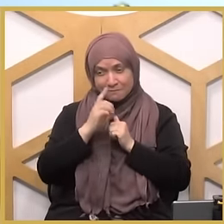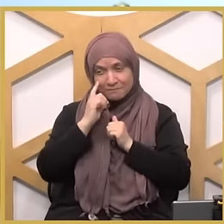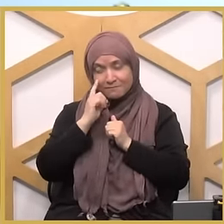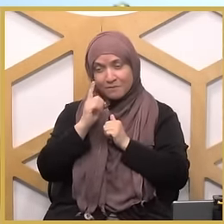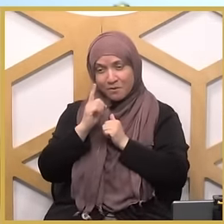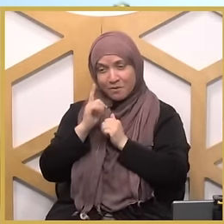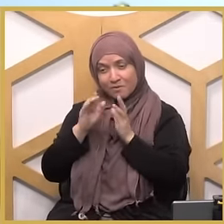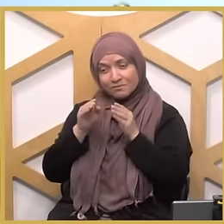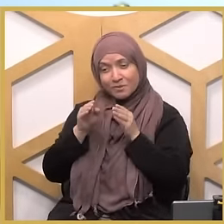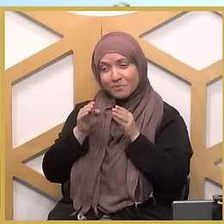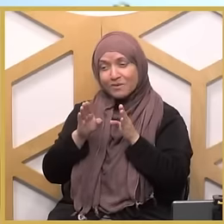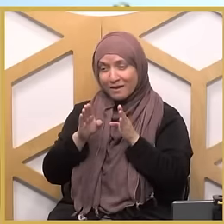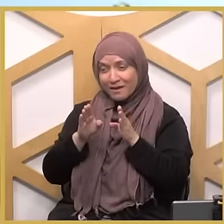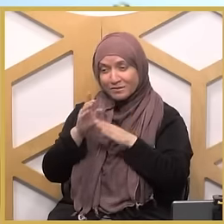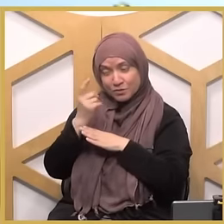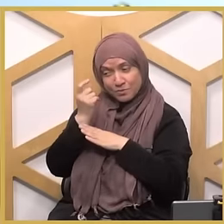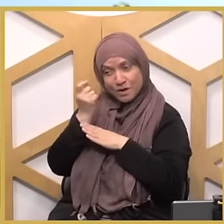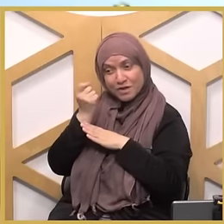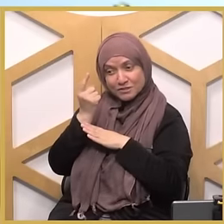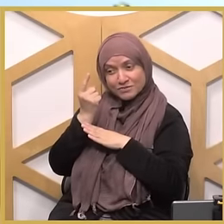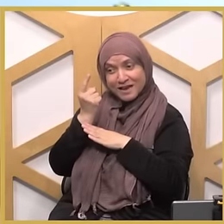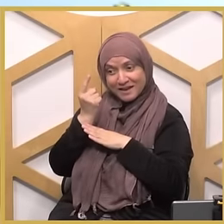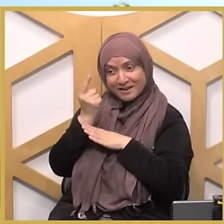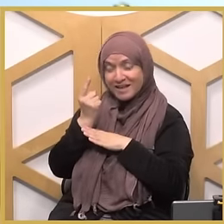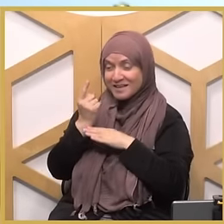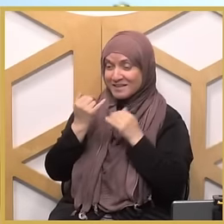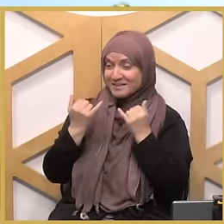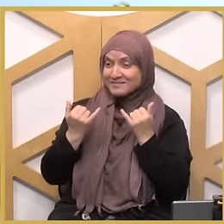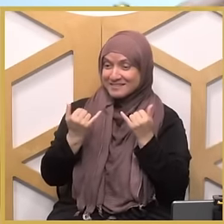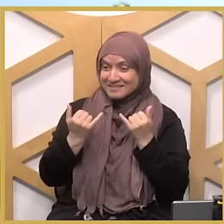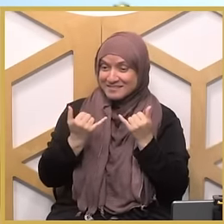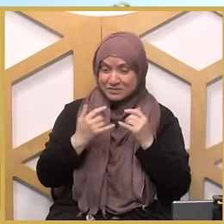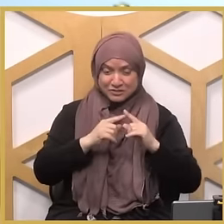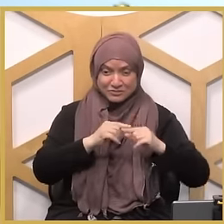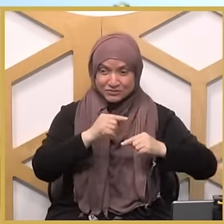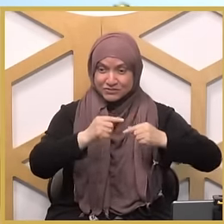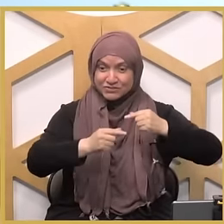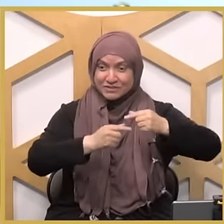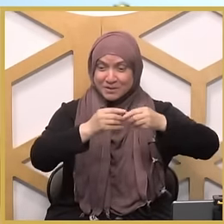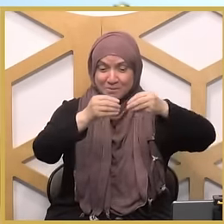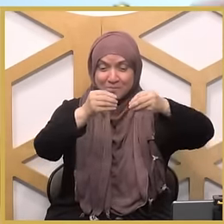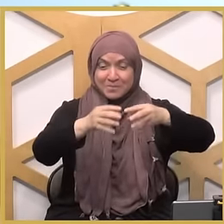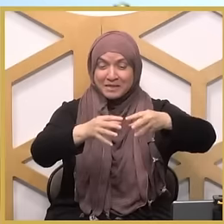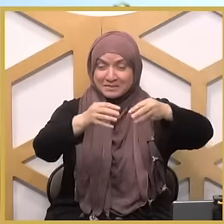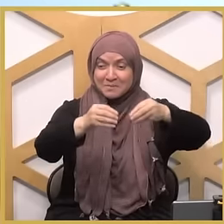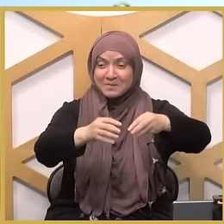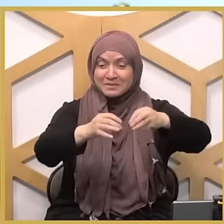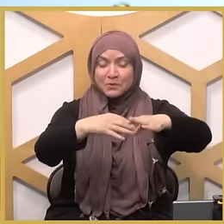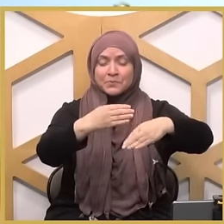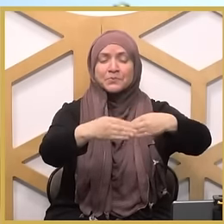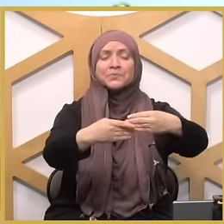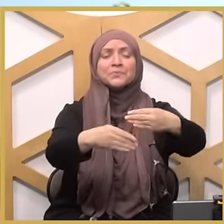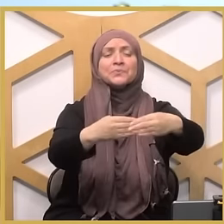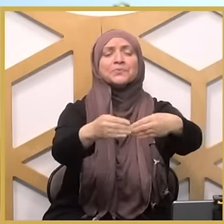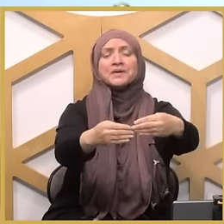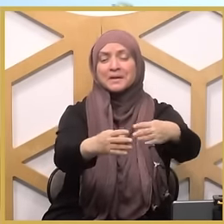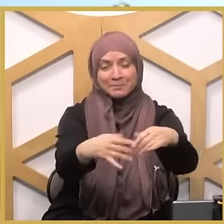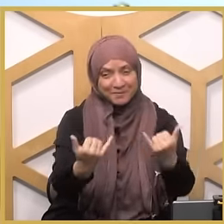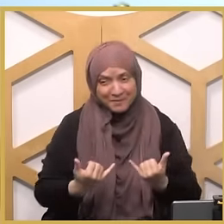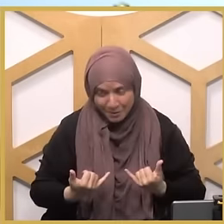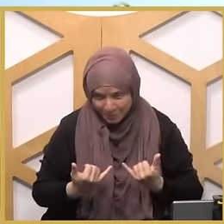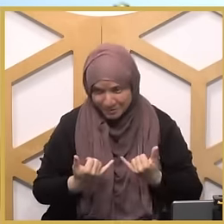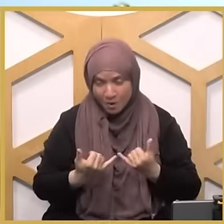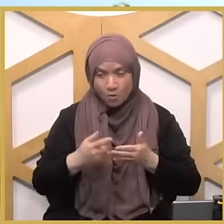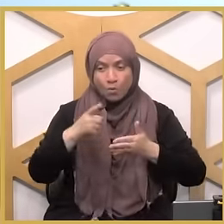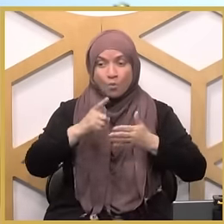And that's what she's going to be accused of. What did Uthman radiallahu anhu value more than sadaqah? And the